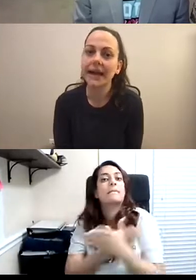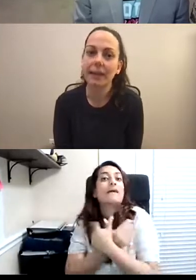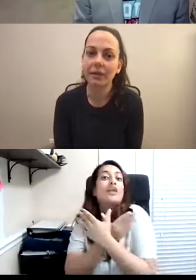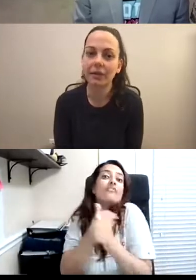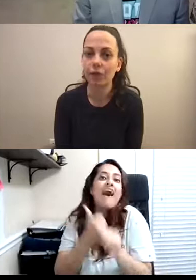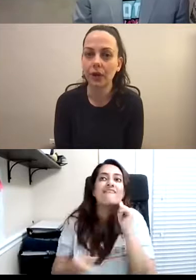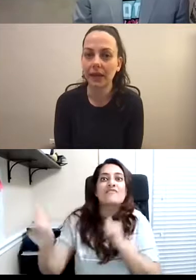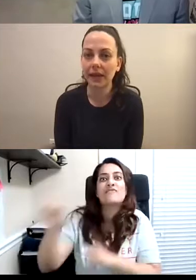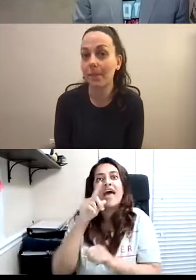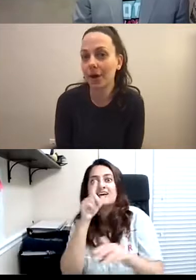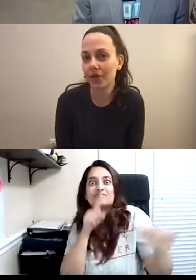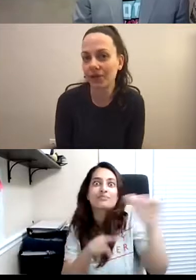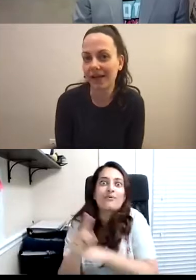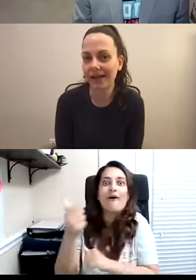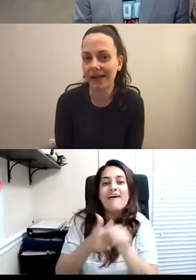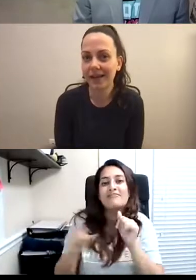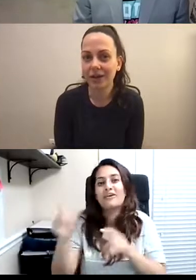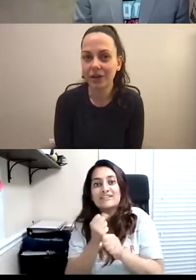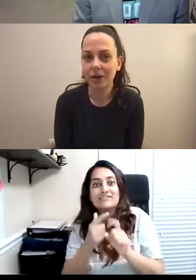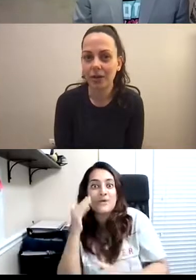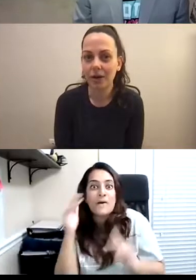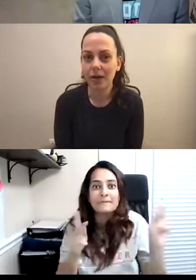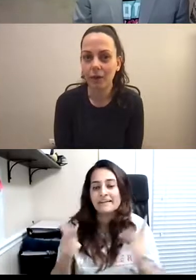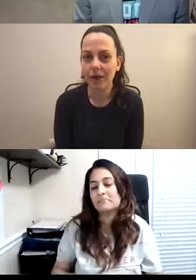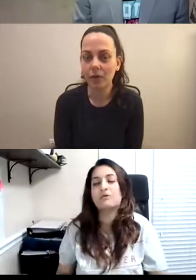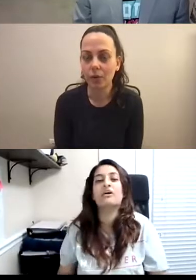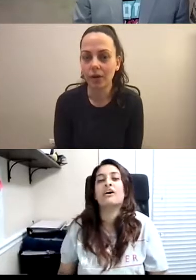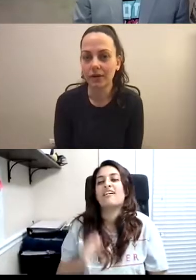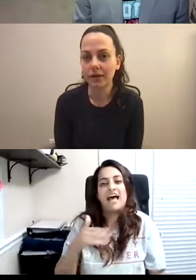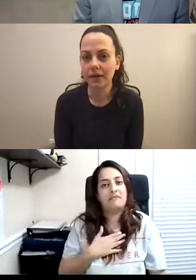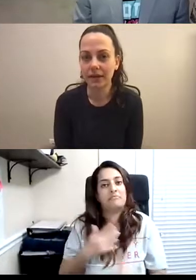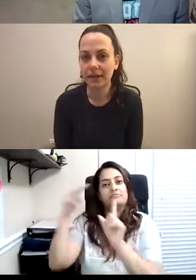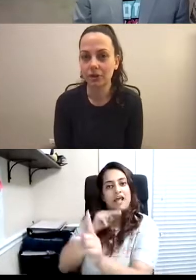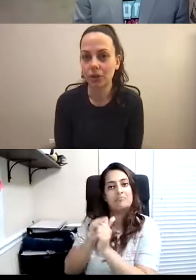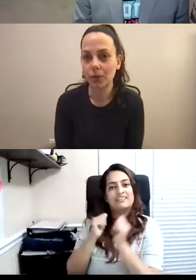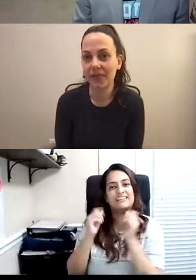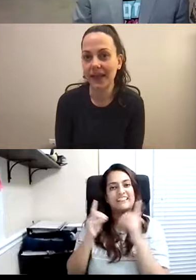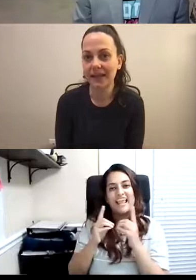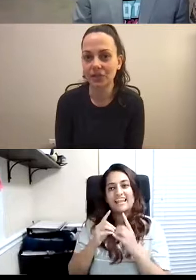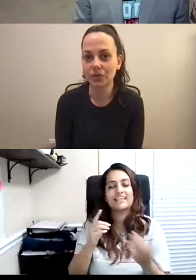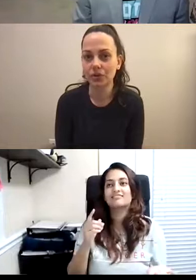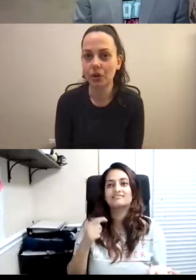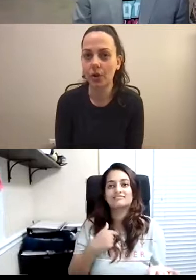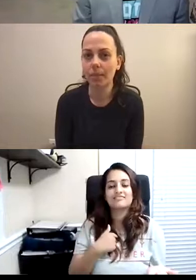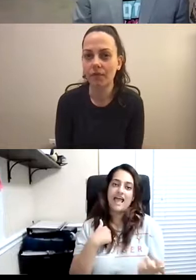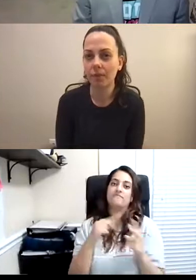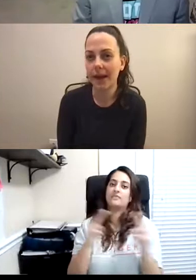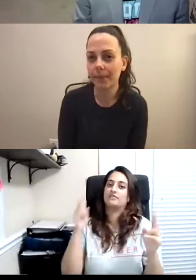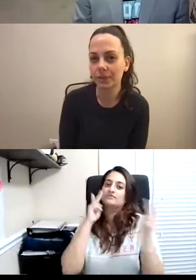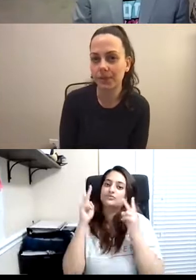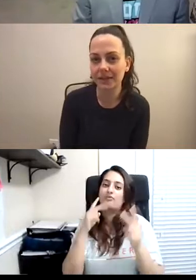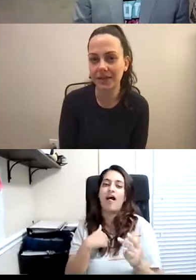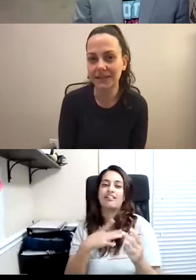I can't be free like a butterfly, where everyone is able to do what they can do. So from